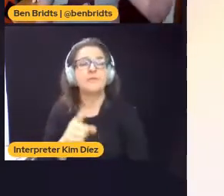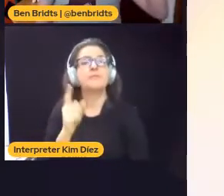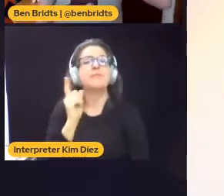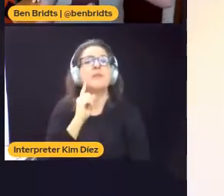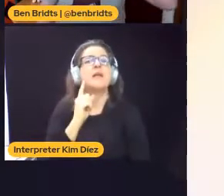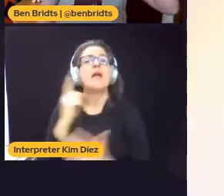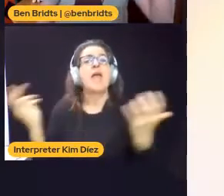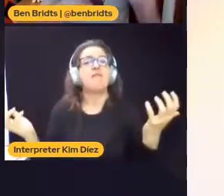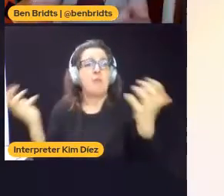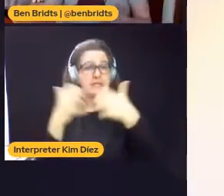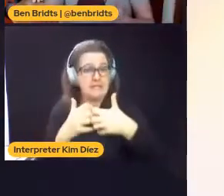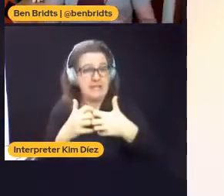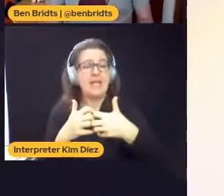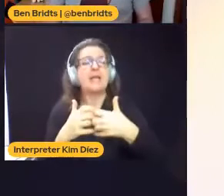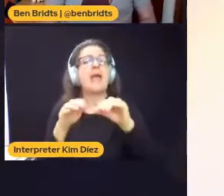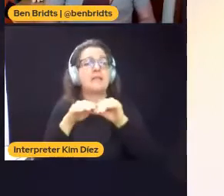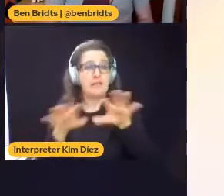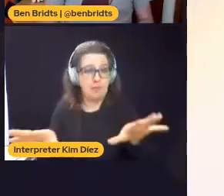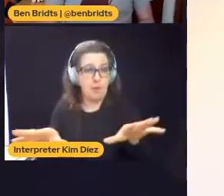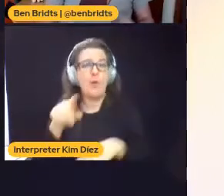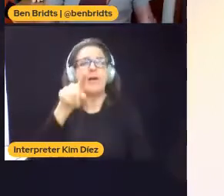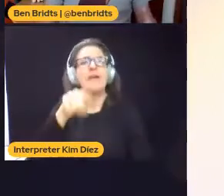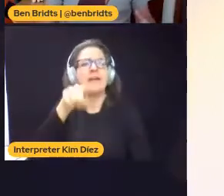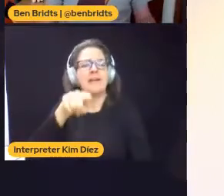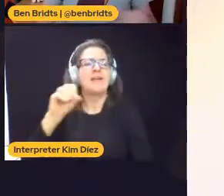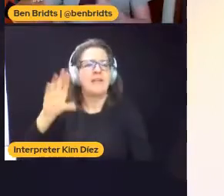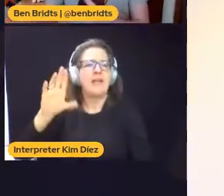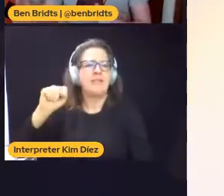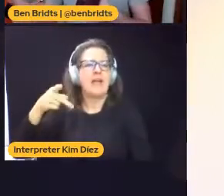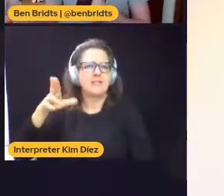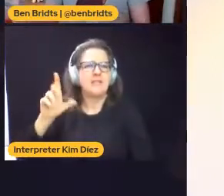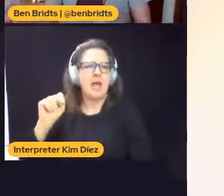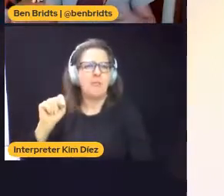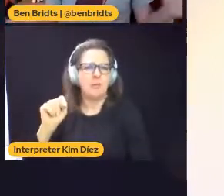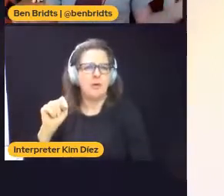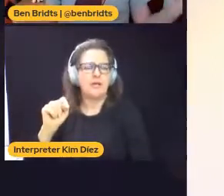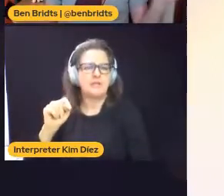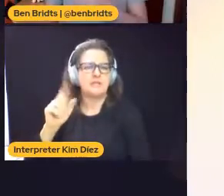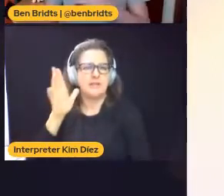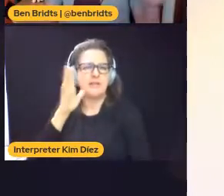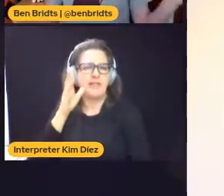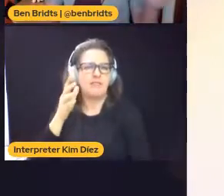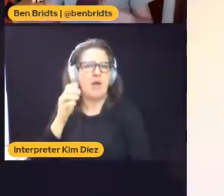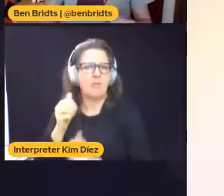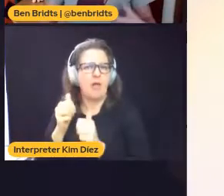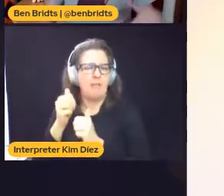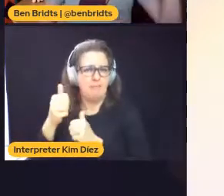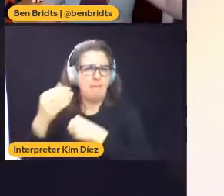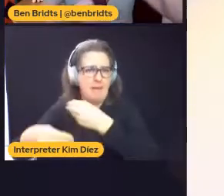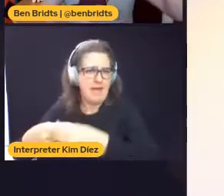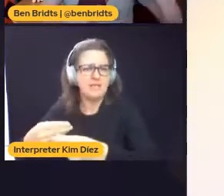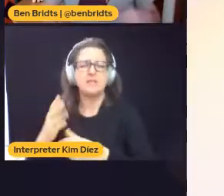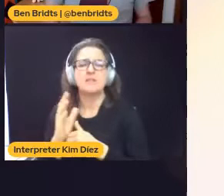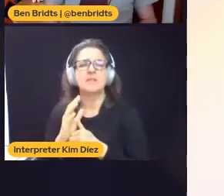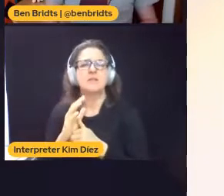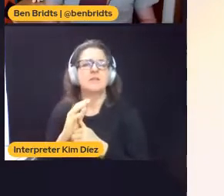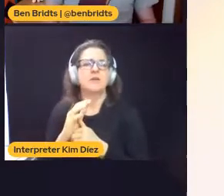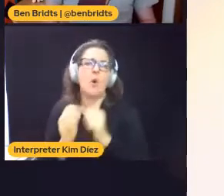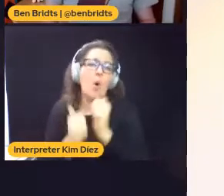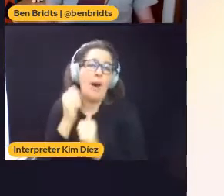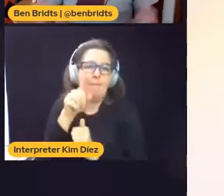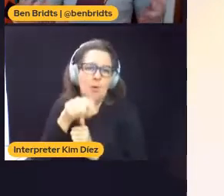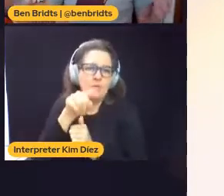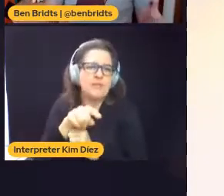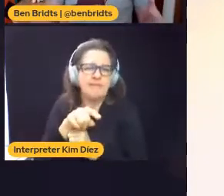is the YAML output that would get passed to CloudFormation, or at least part of it. I hit most of the other properties to make it